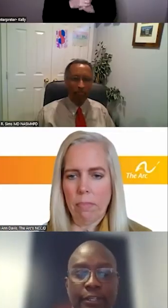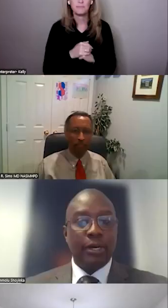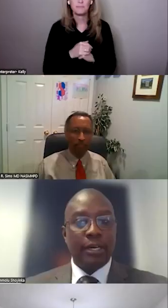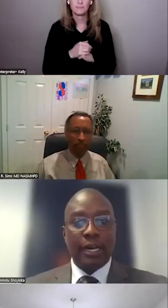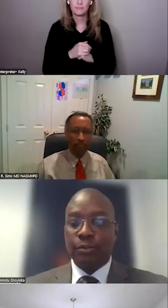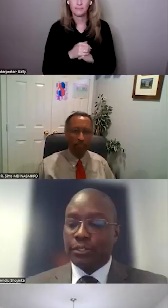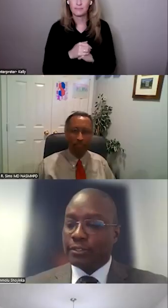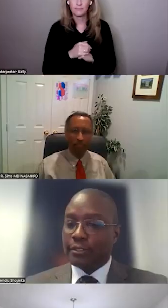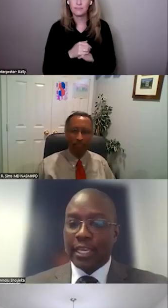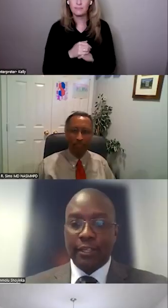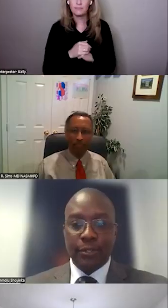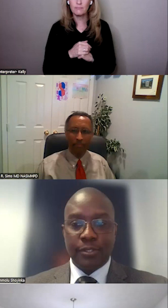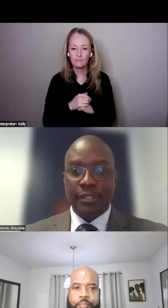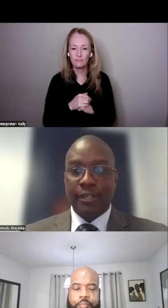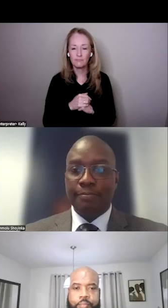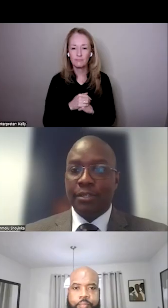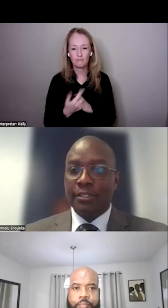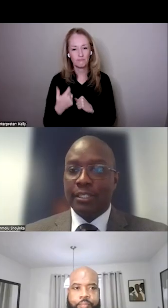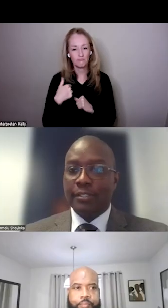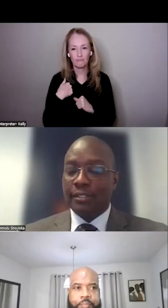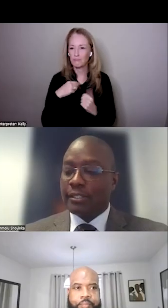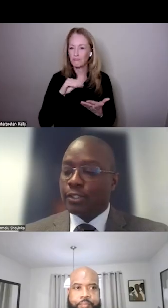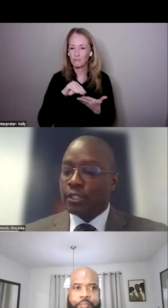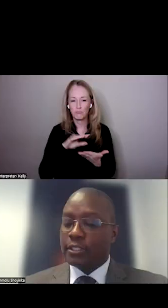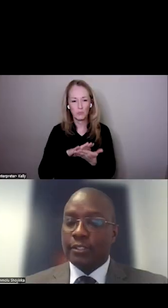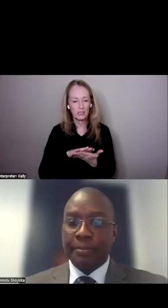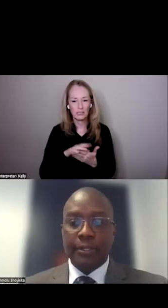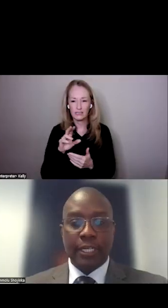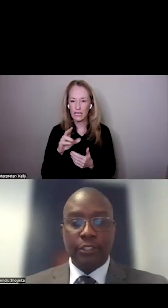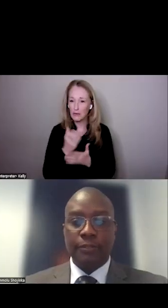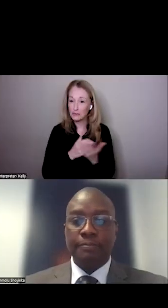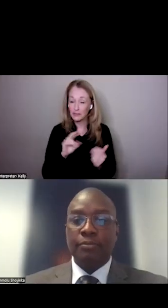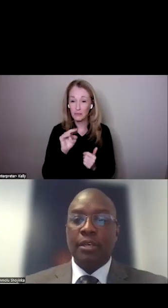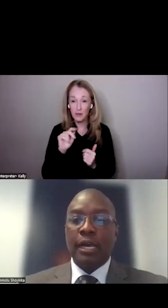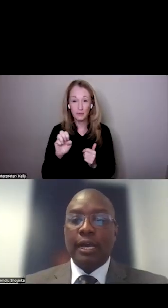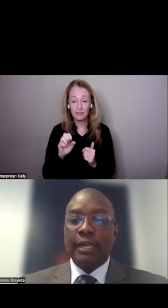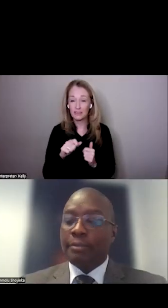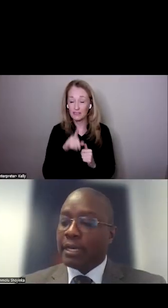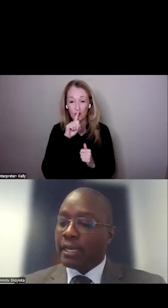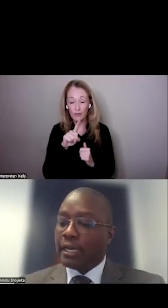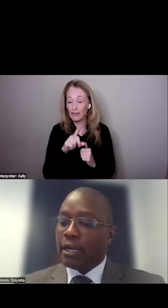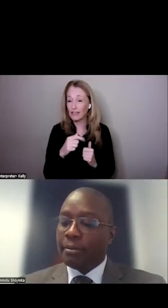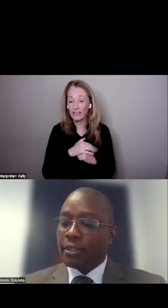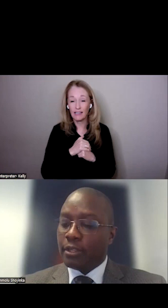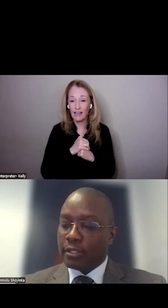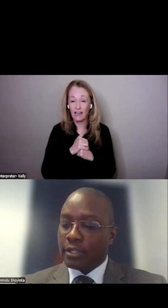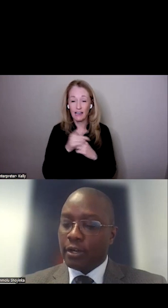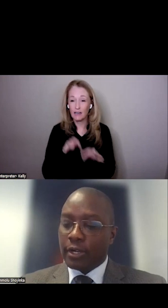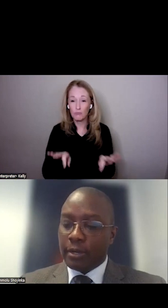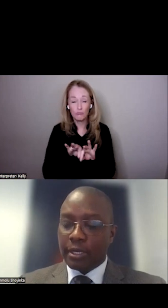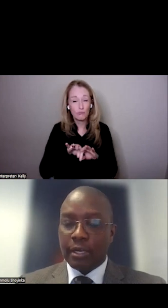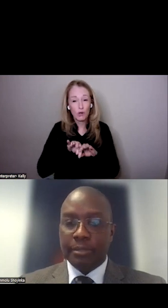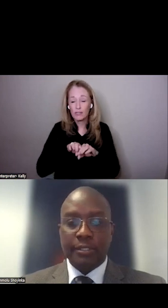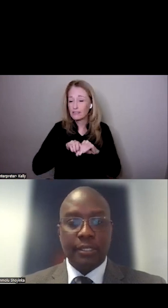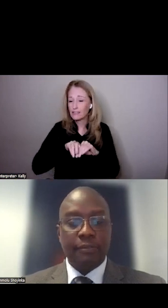I was just taking notes. This is such a topical issue. I think a couple of thoughts or